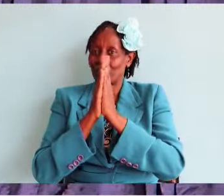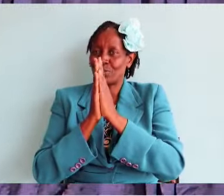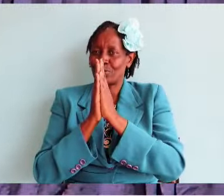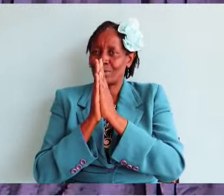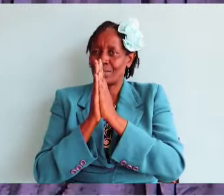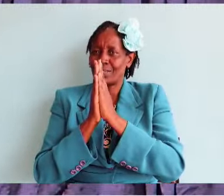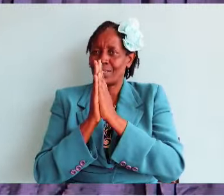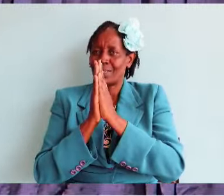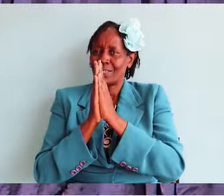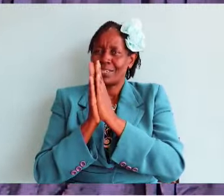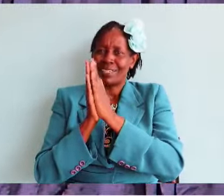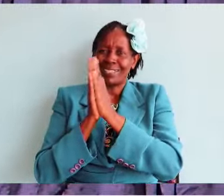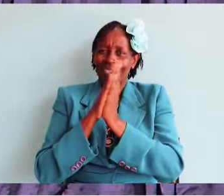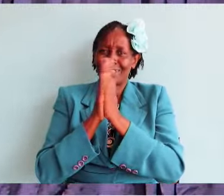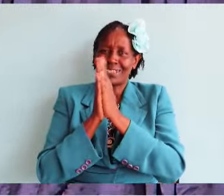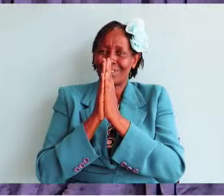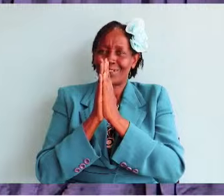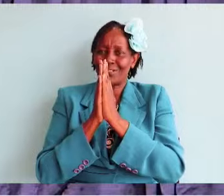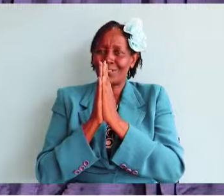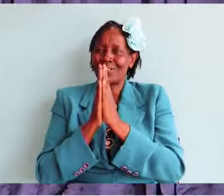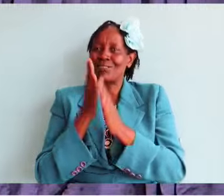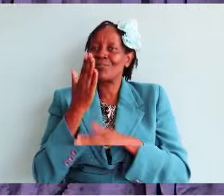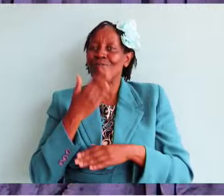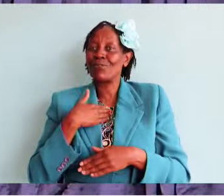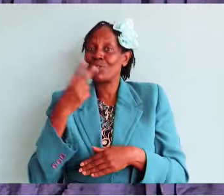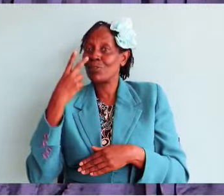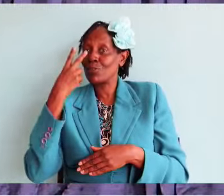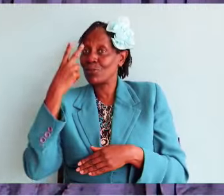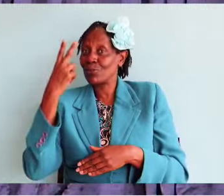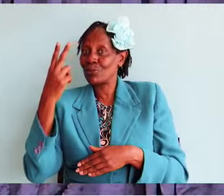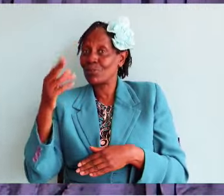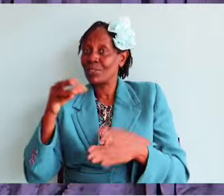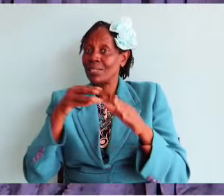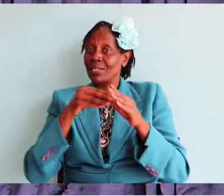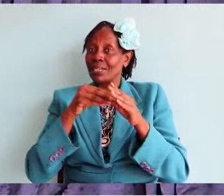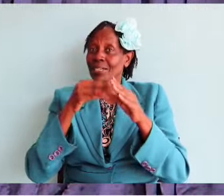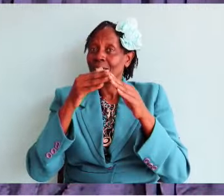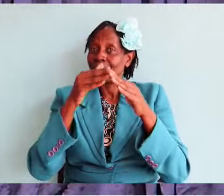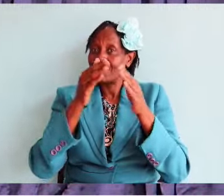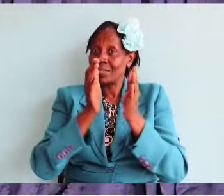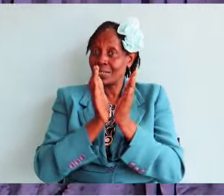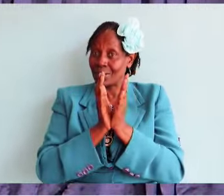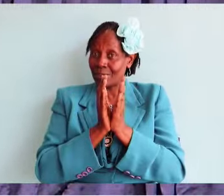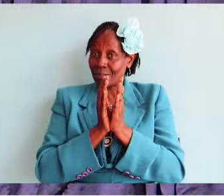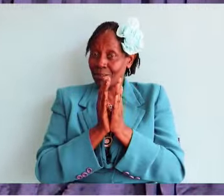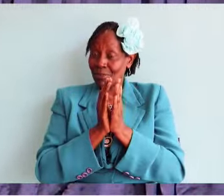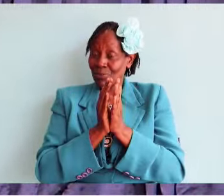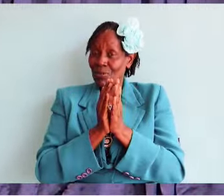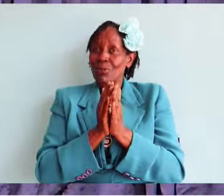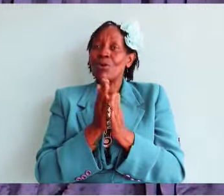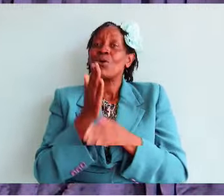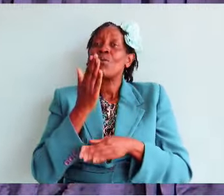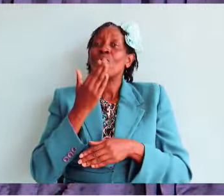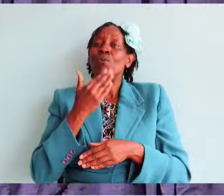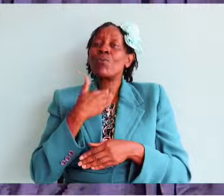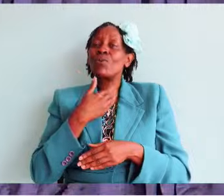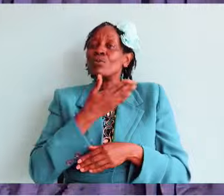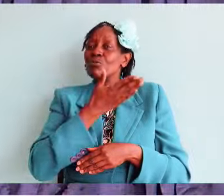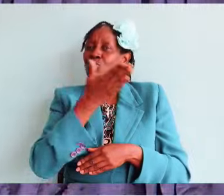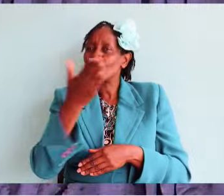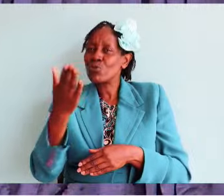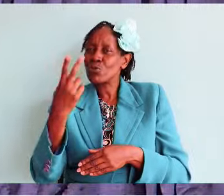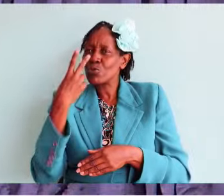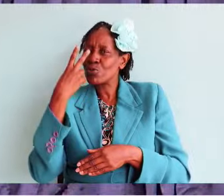narrator doesn't want you to see Gideon. He doesn't want you to see the Amalekite. He doesn't want you to see